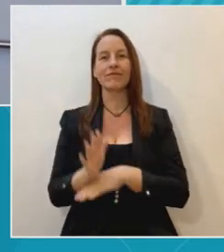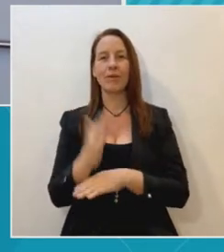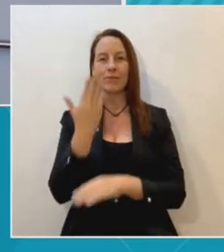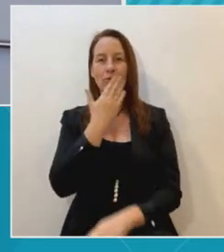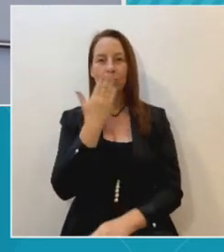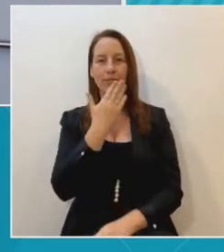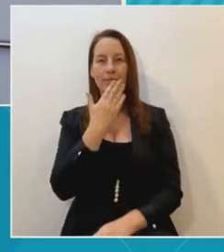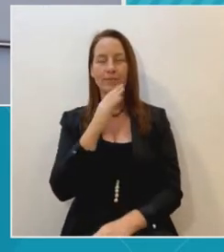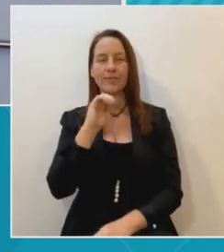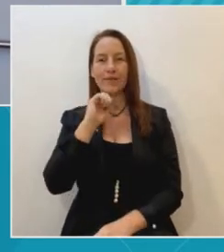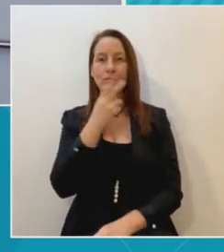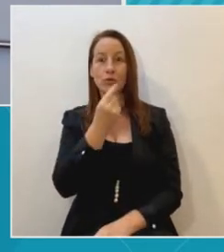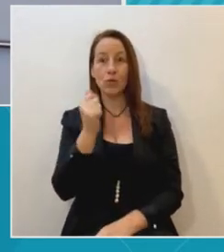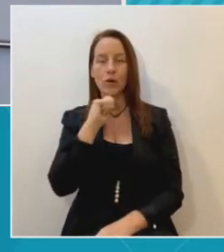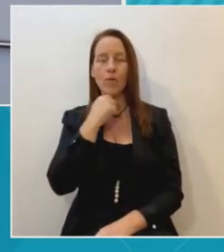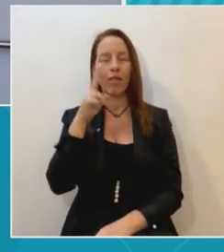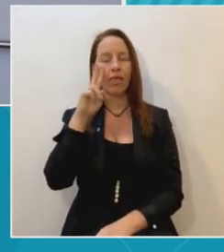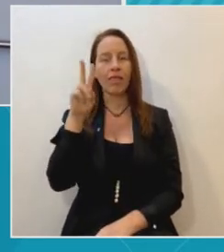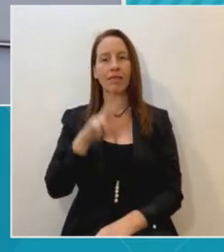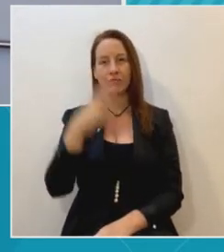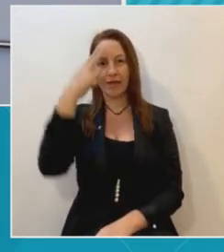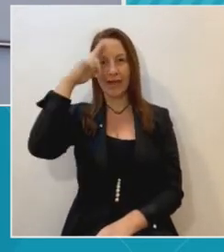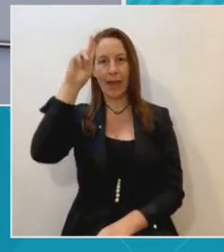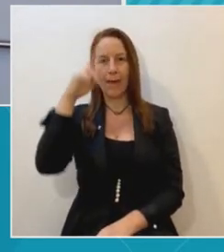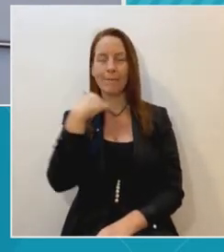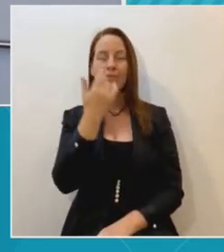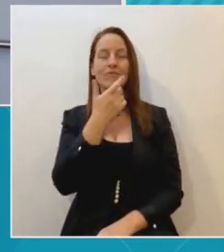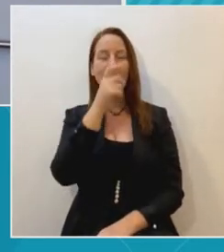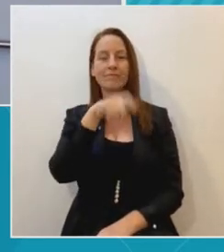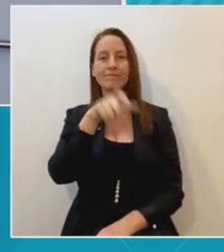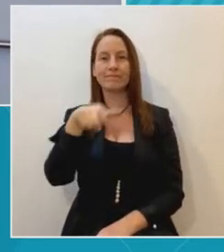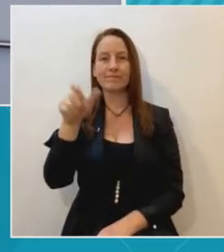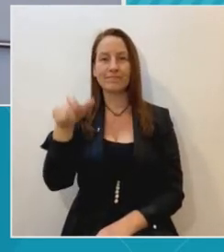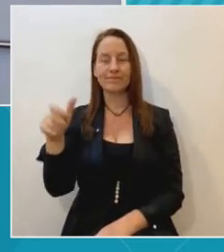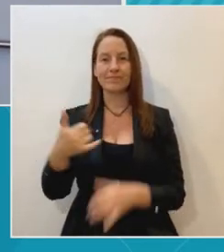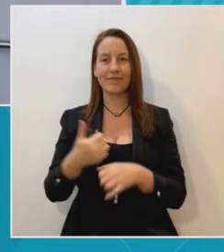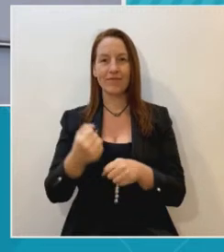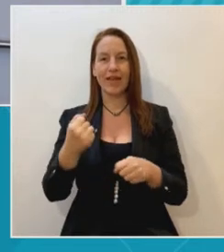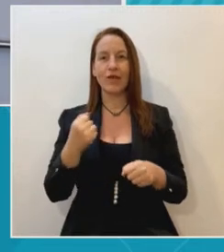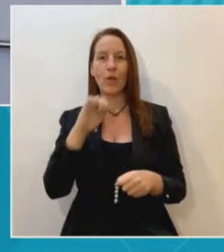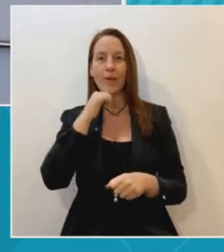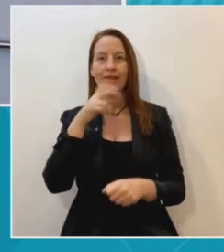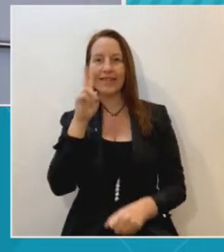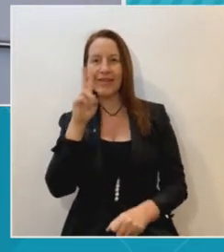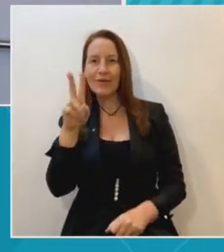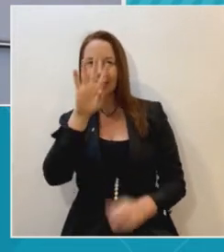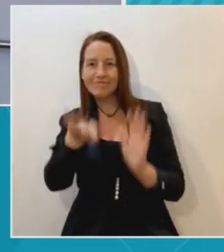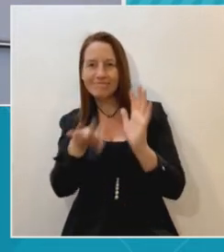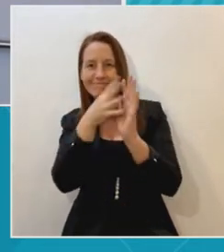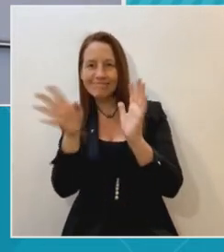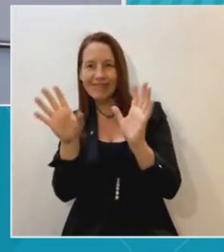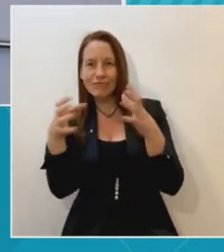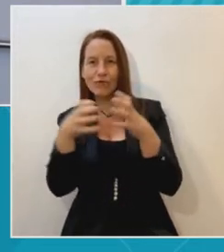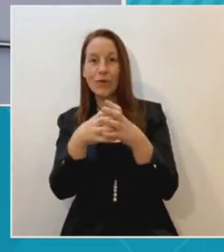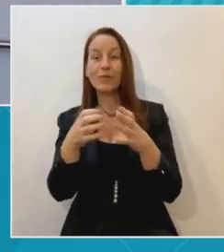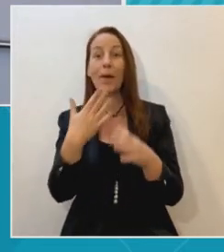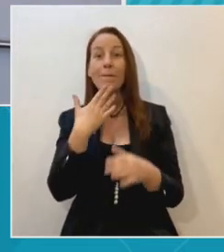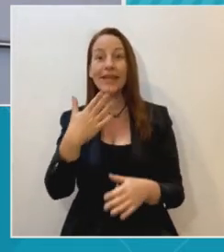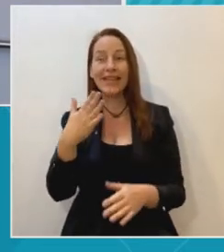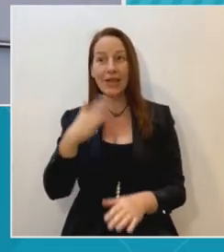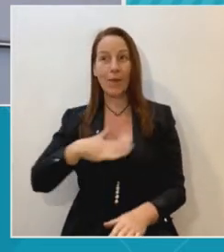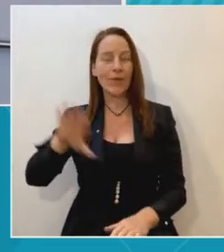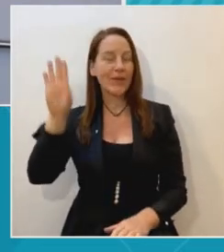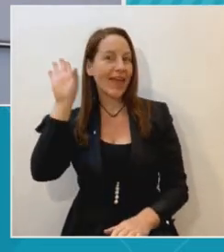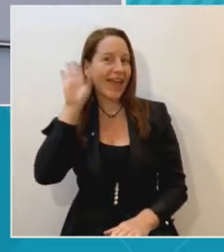and you will appear on screen in a group. Please make sure you have your microphone on so that we can all hear your reactions and